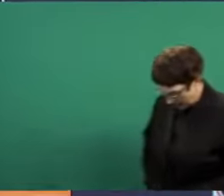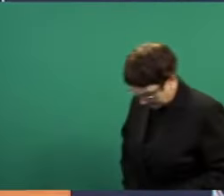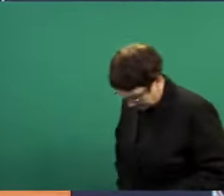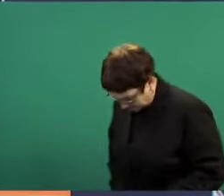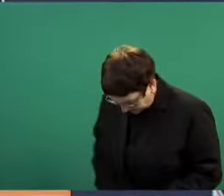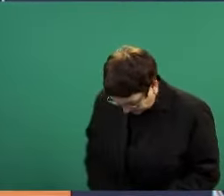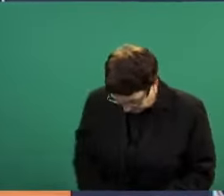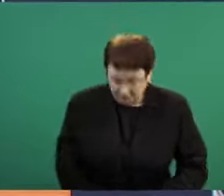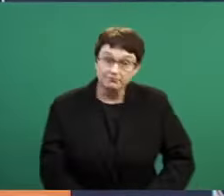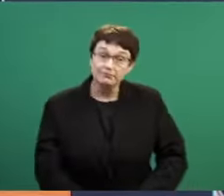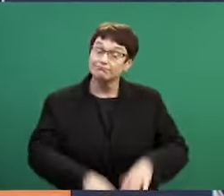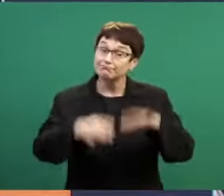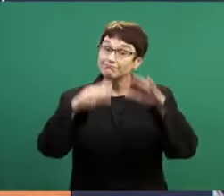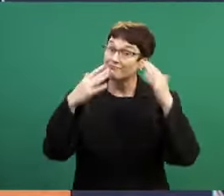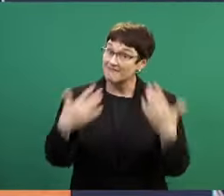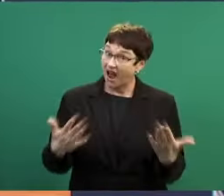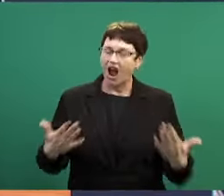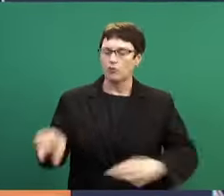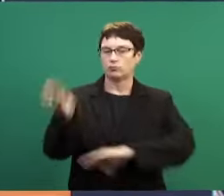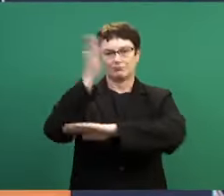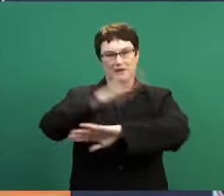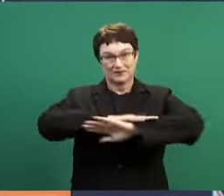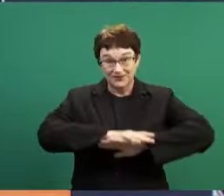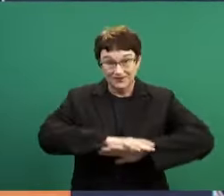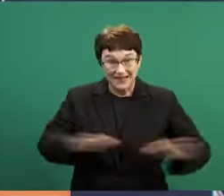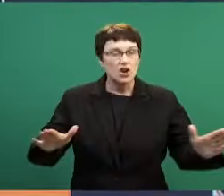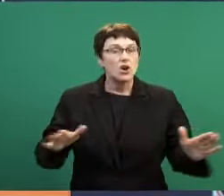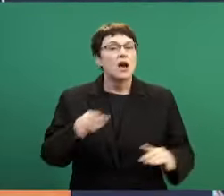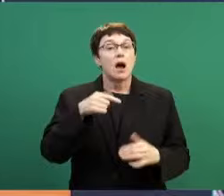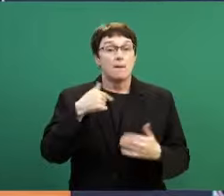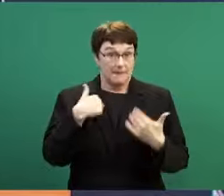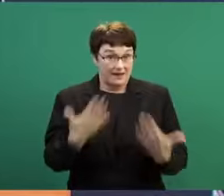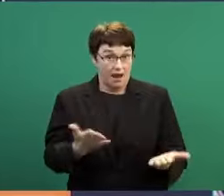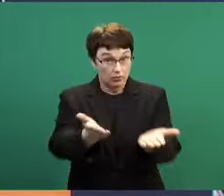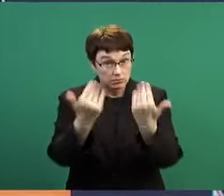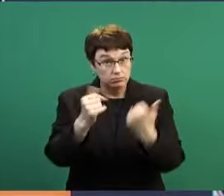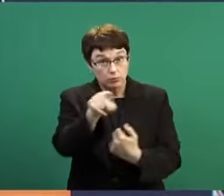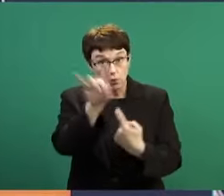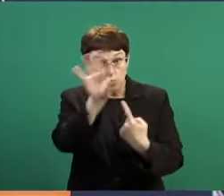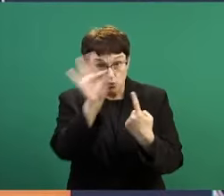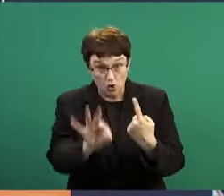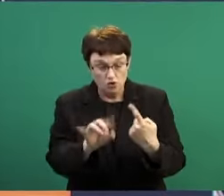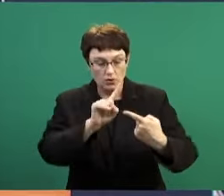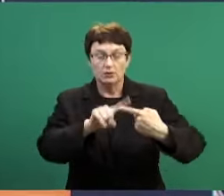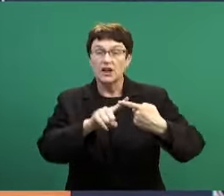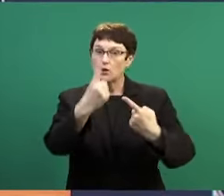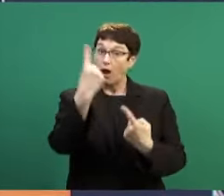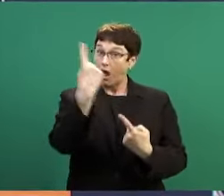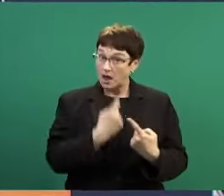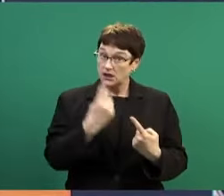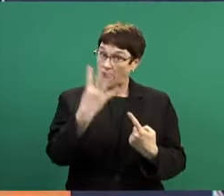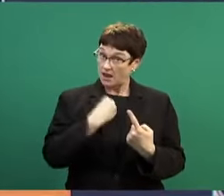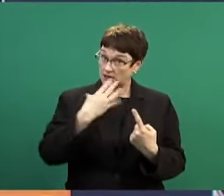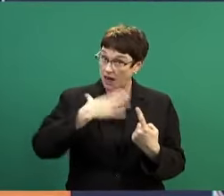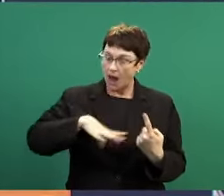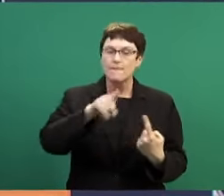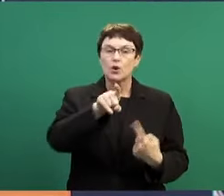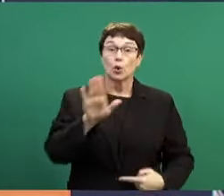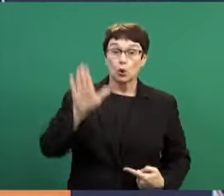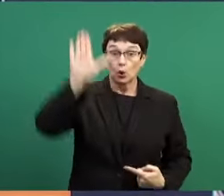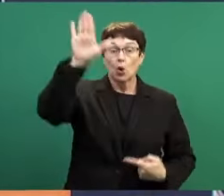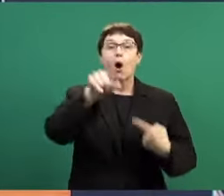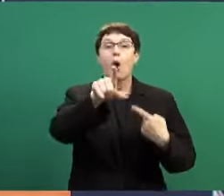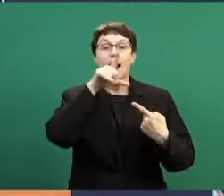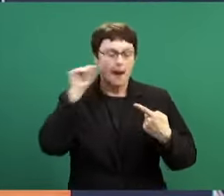as usual, please identify yourself and the media house that you